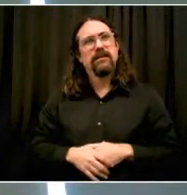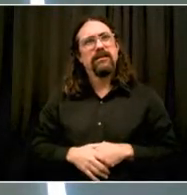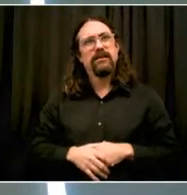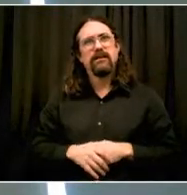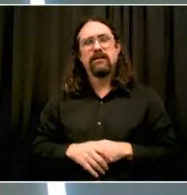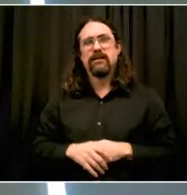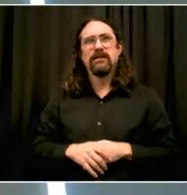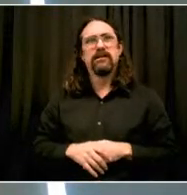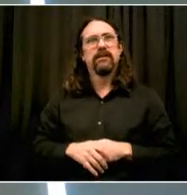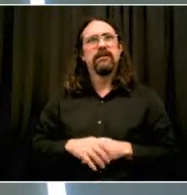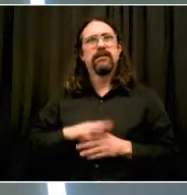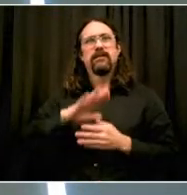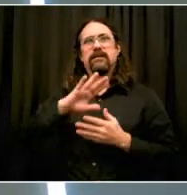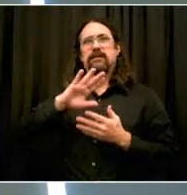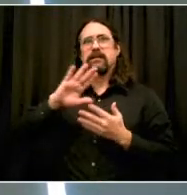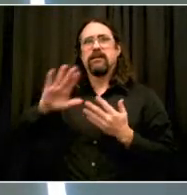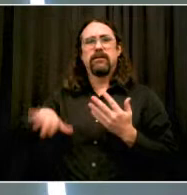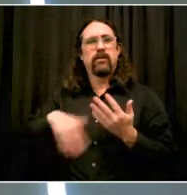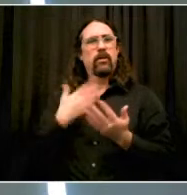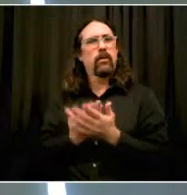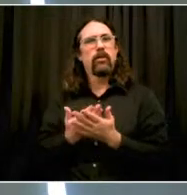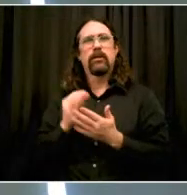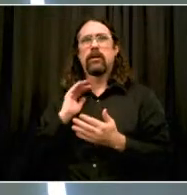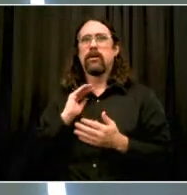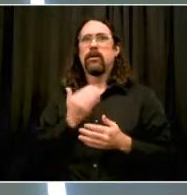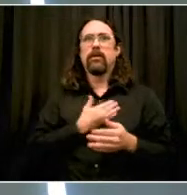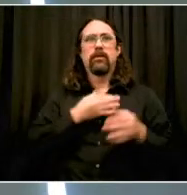staff, from the whole community about this. And so